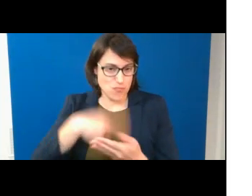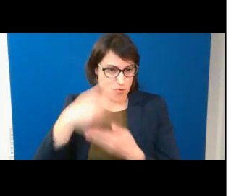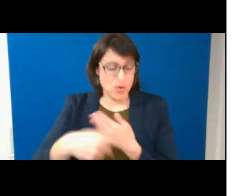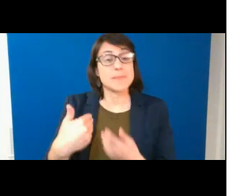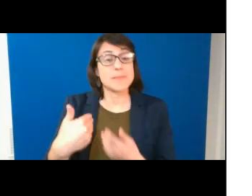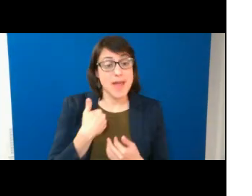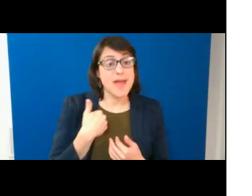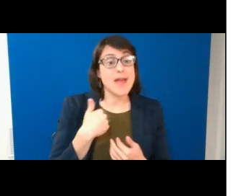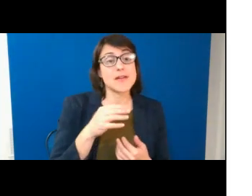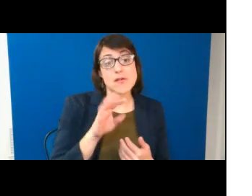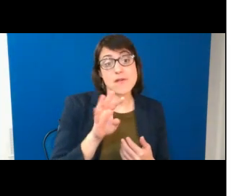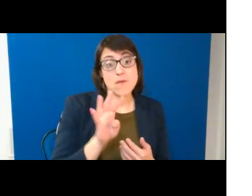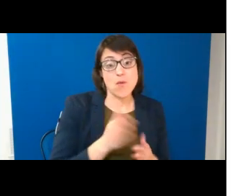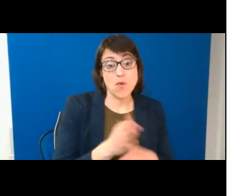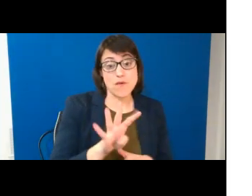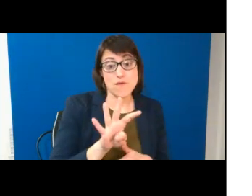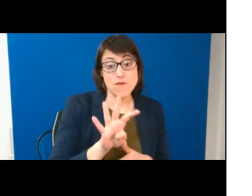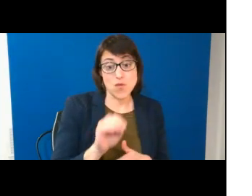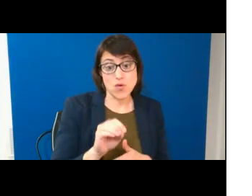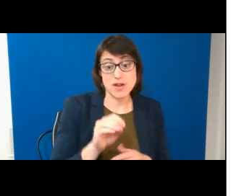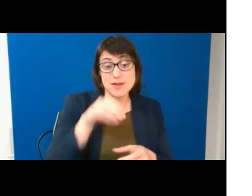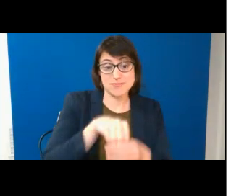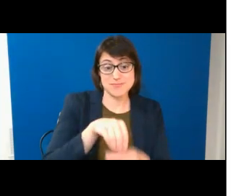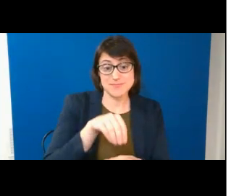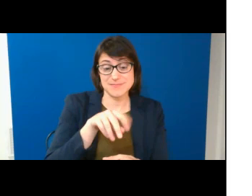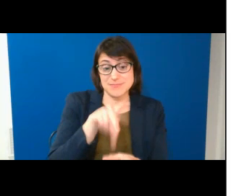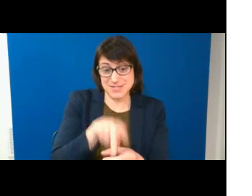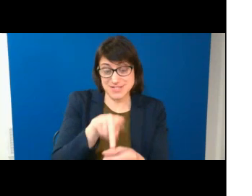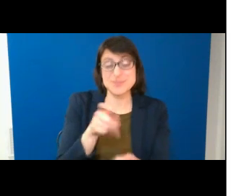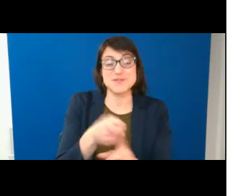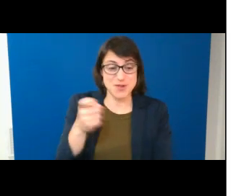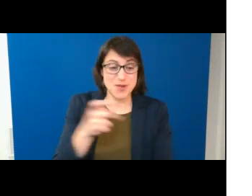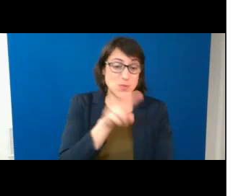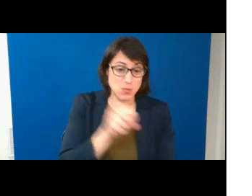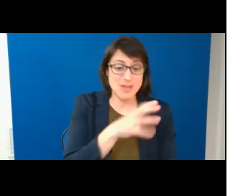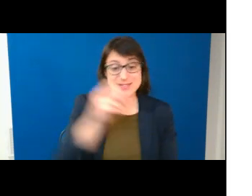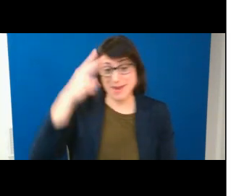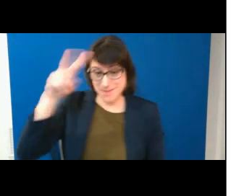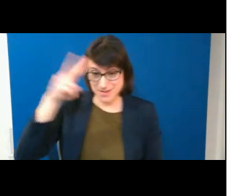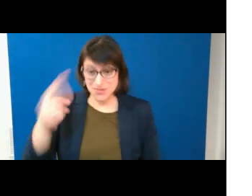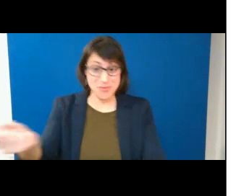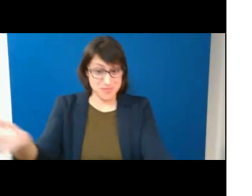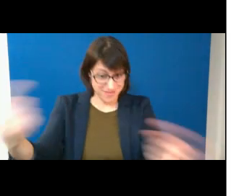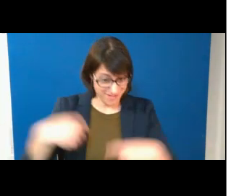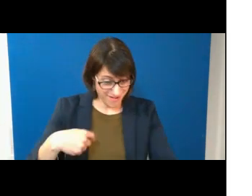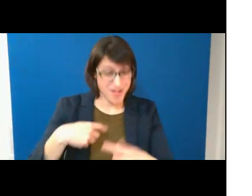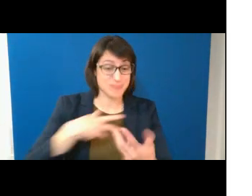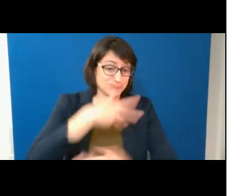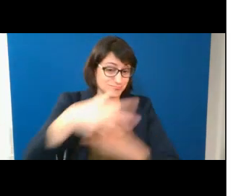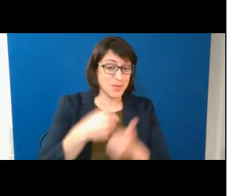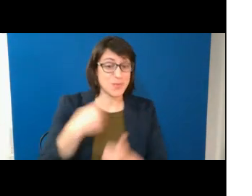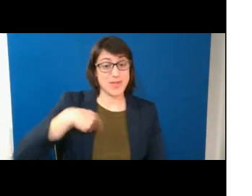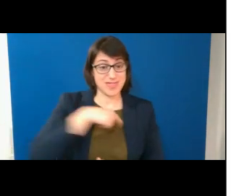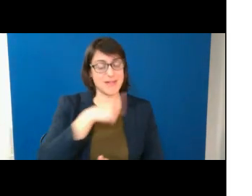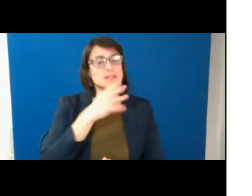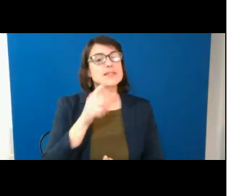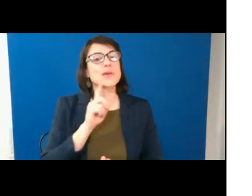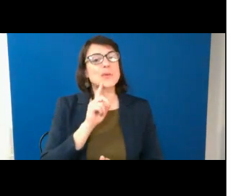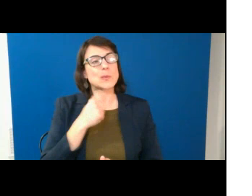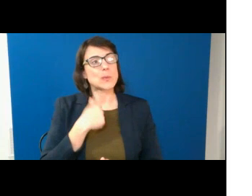course of 8 weeks come and hang out with us. And we really decided to ground